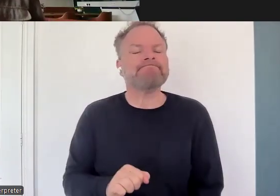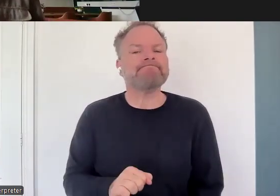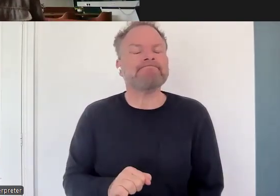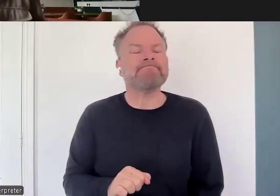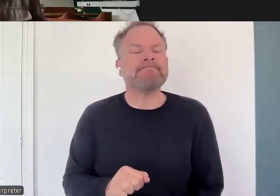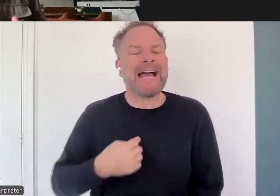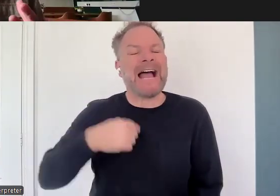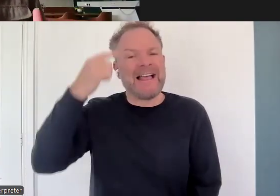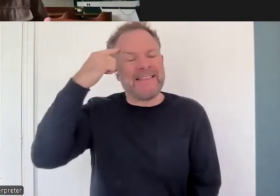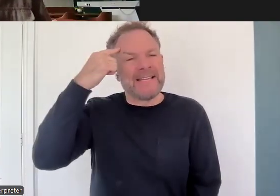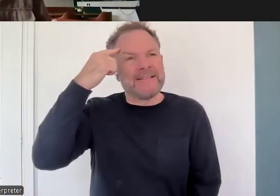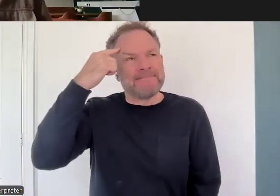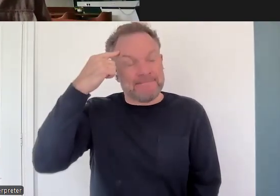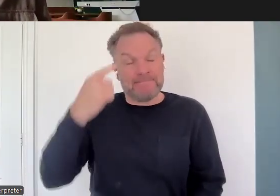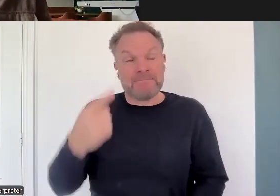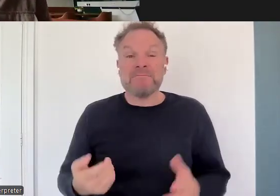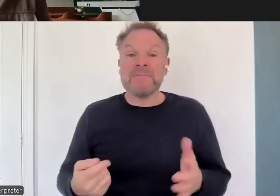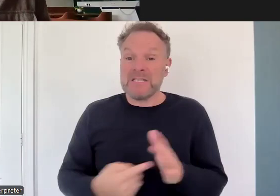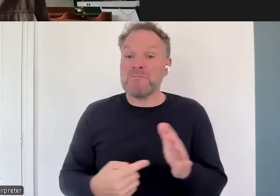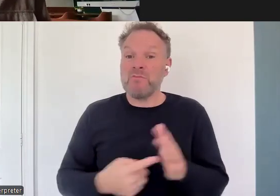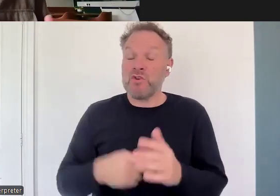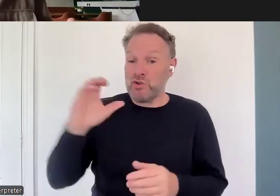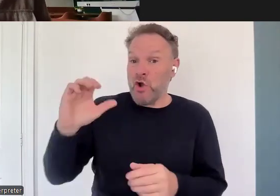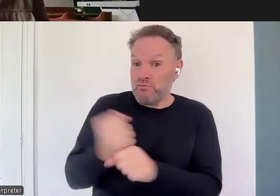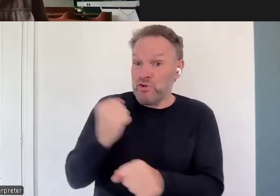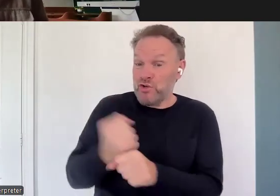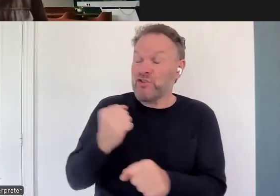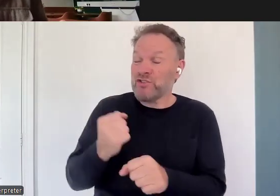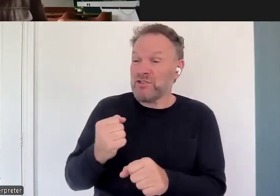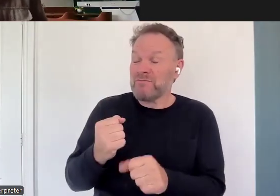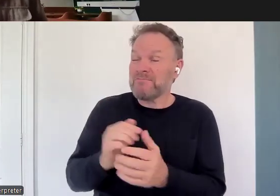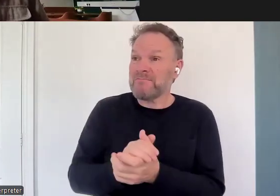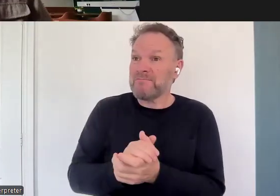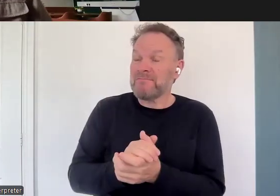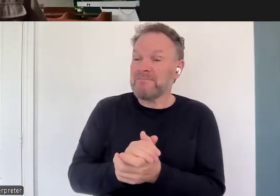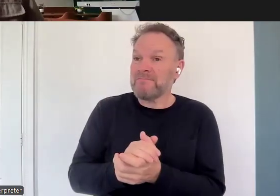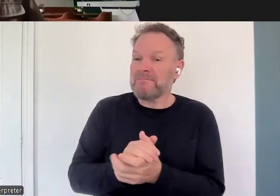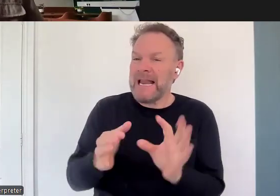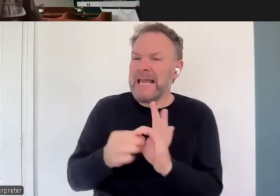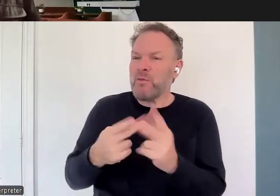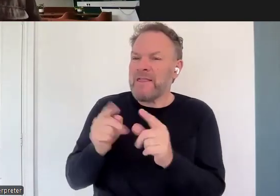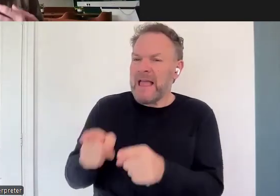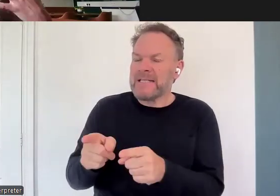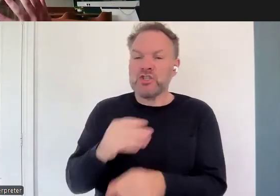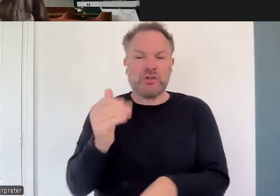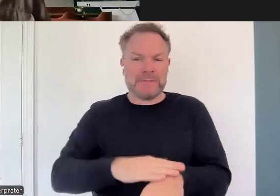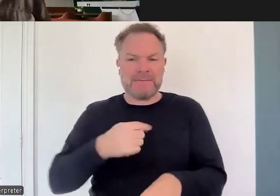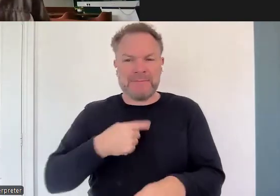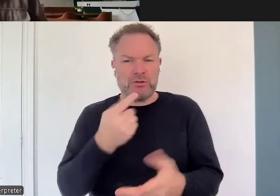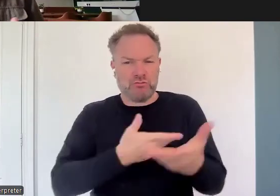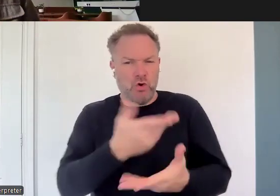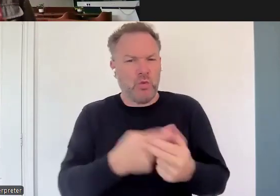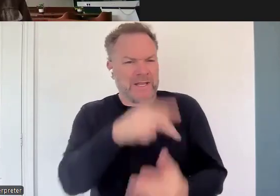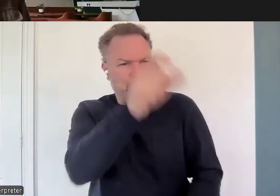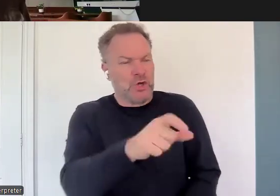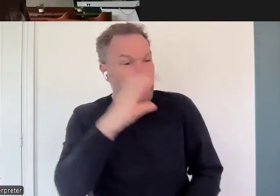this comes back to one of the central points about co-production more broadly. Sometimes when I talk to people about co-production, I